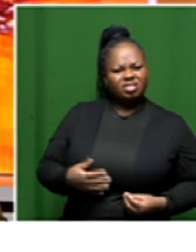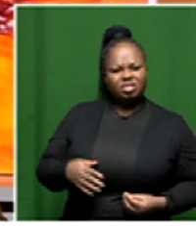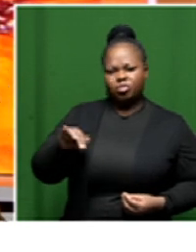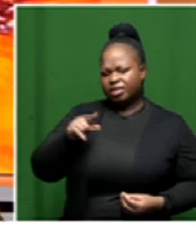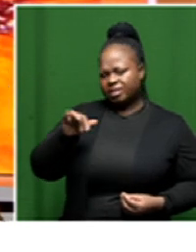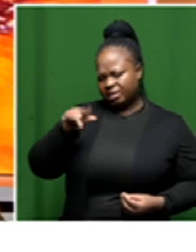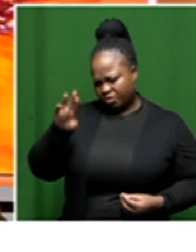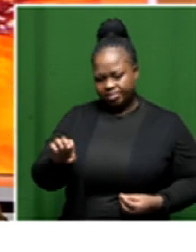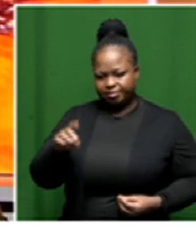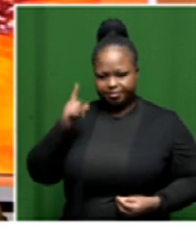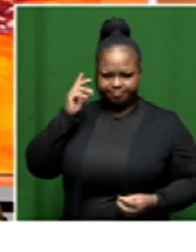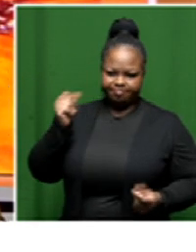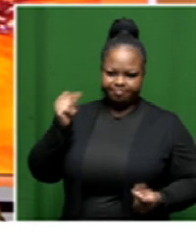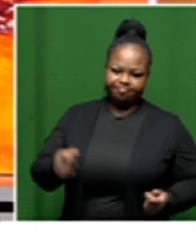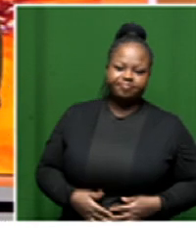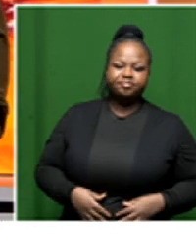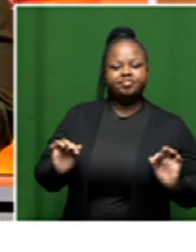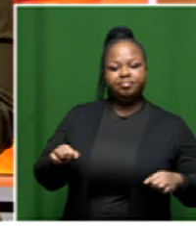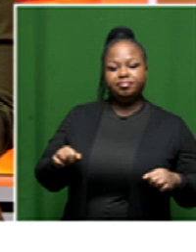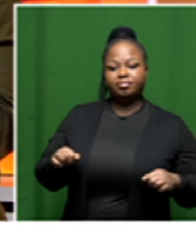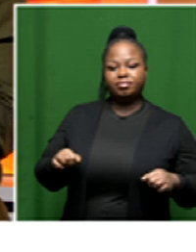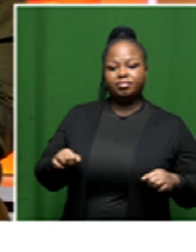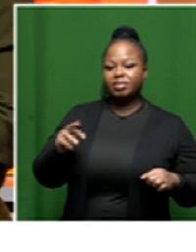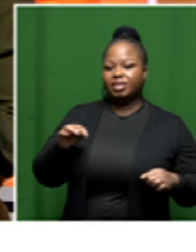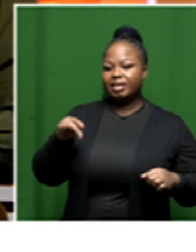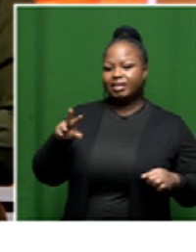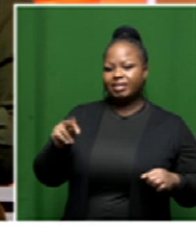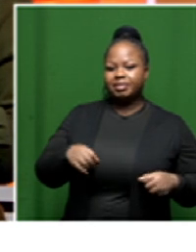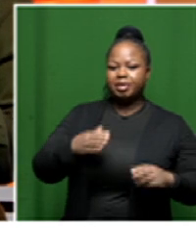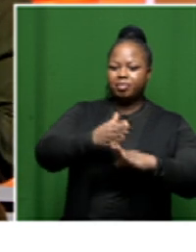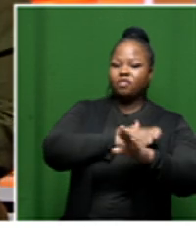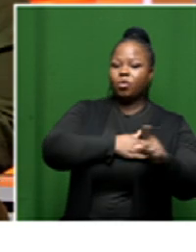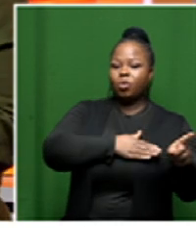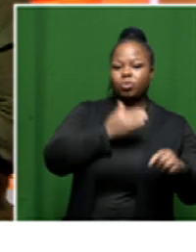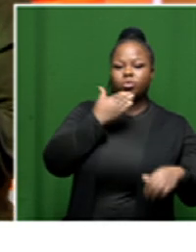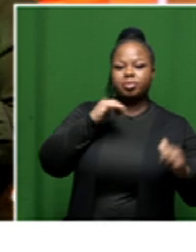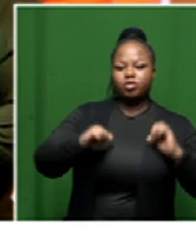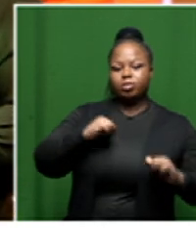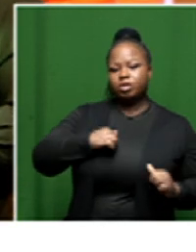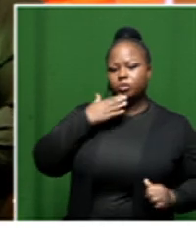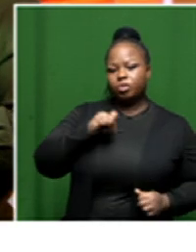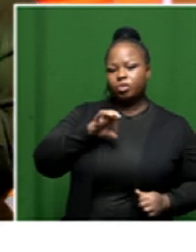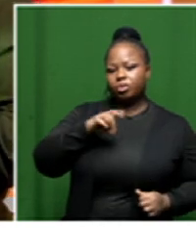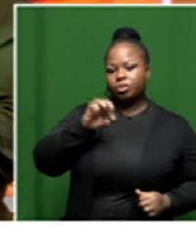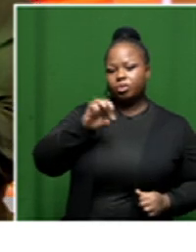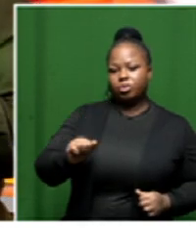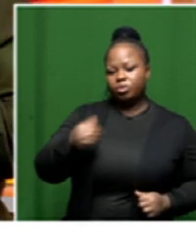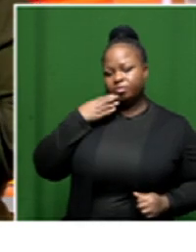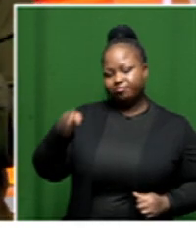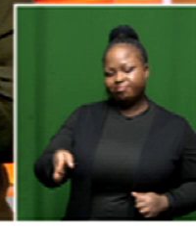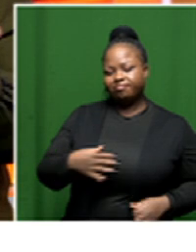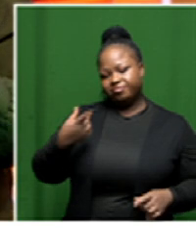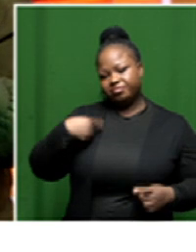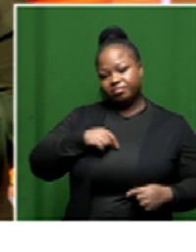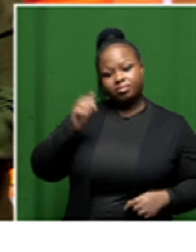Bongeziwe Babandla. That name escaped me. All right, but in fact, it's not Nakane. It's our first music guest, Yolanda, who was here a bit earlier on the show. All right, from all